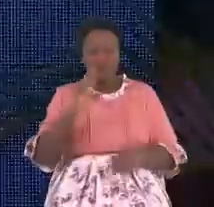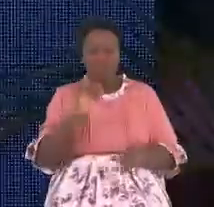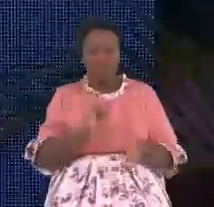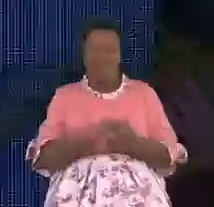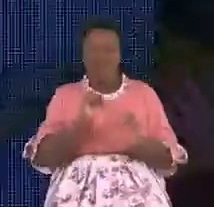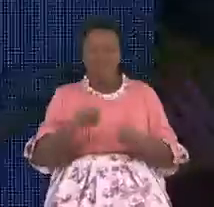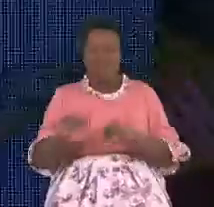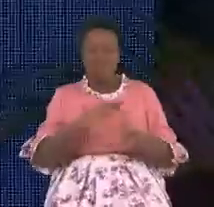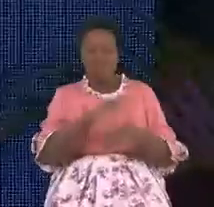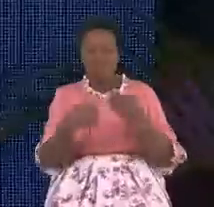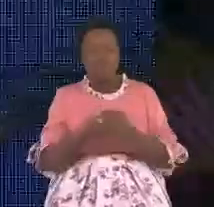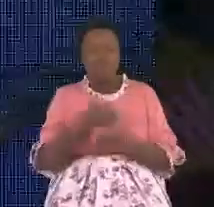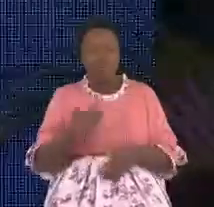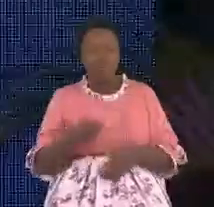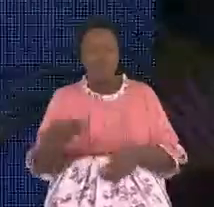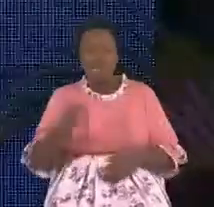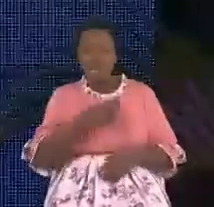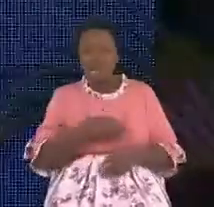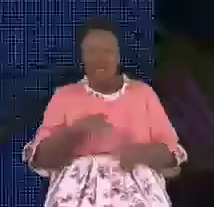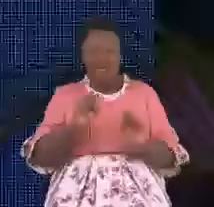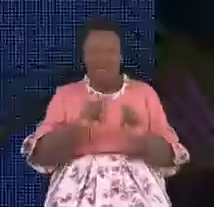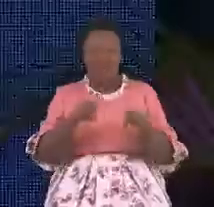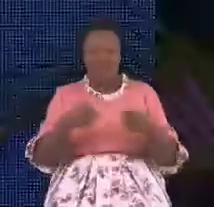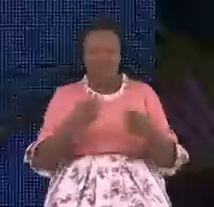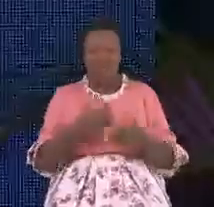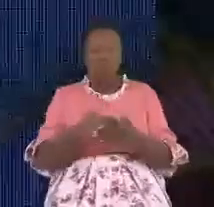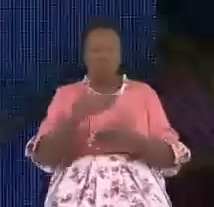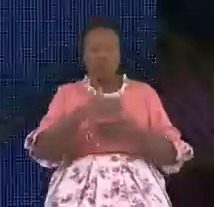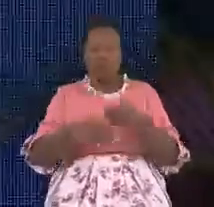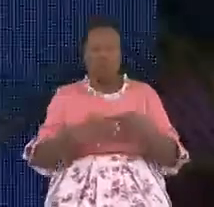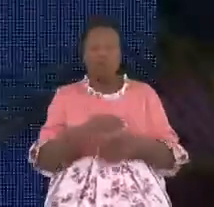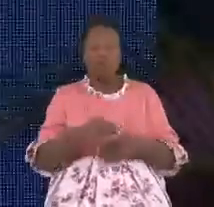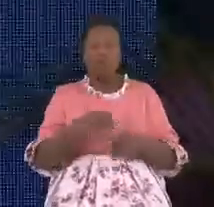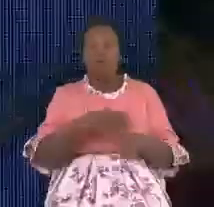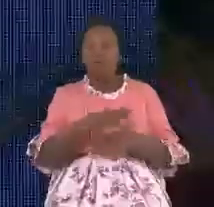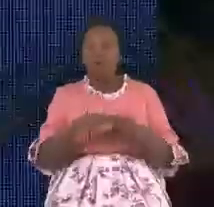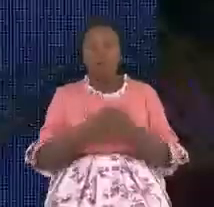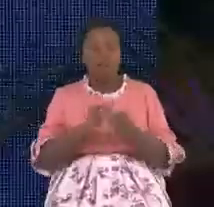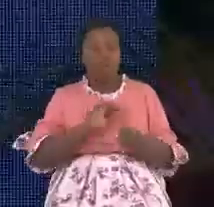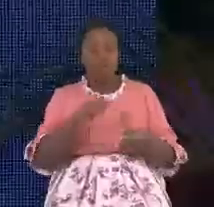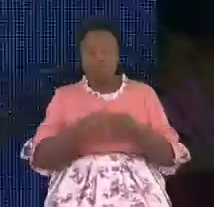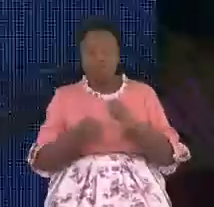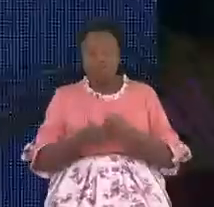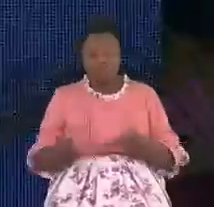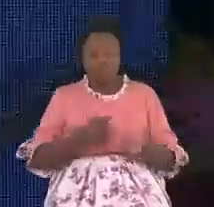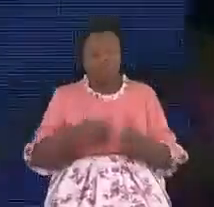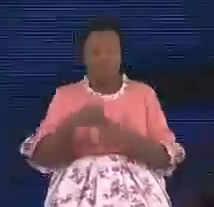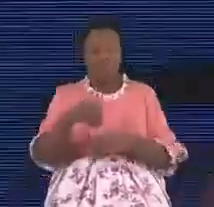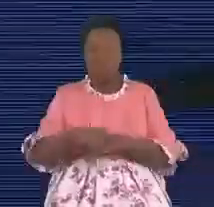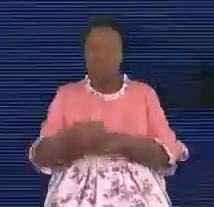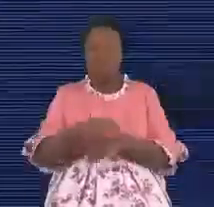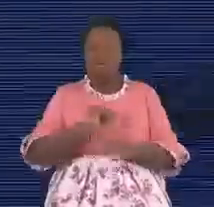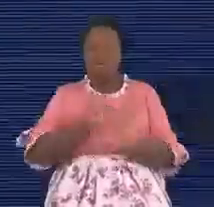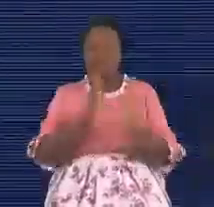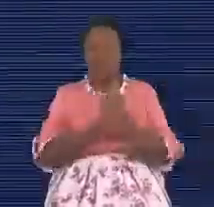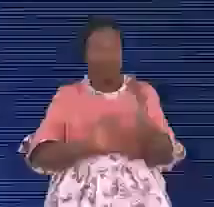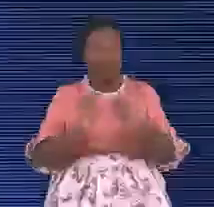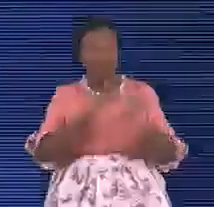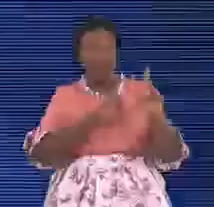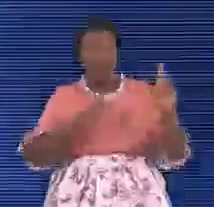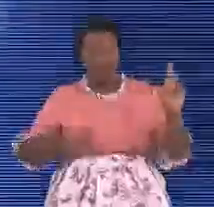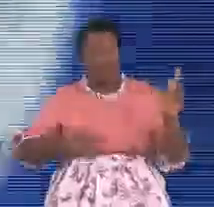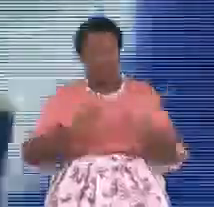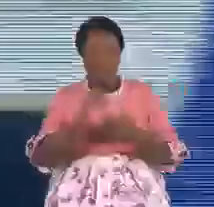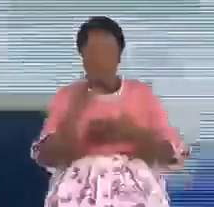all things. And it can go beyond our problems here tonight. I pray, Lord, you